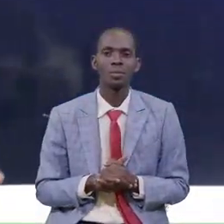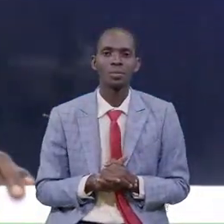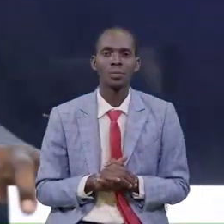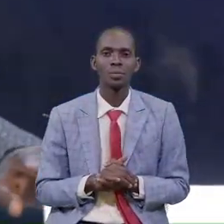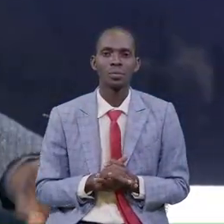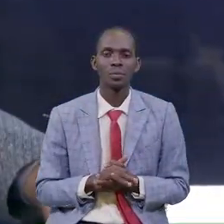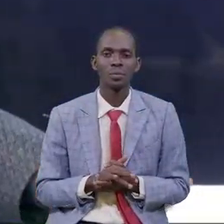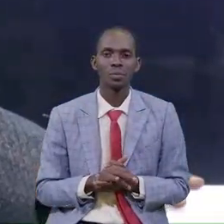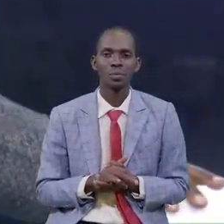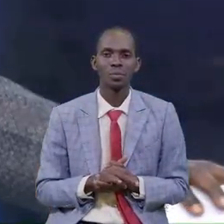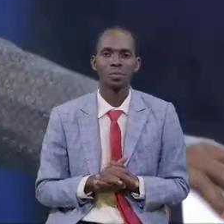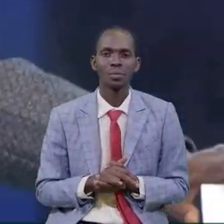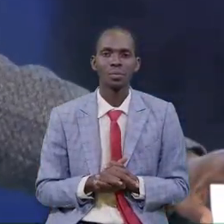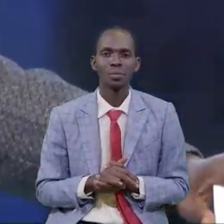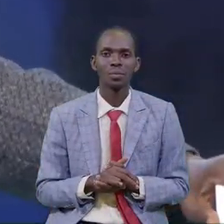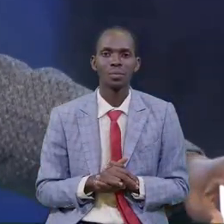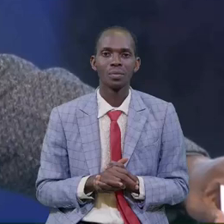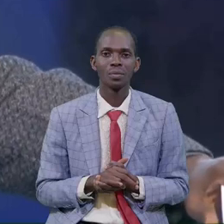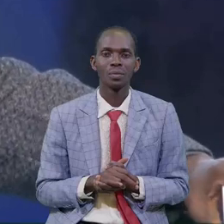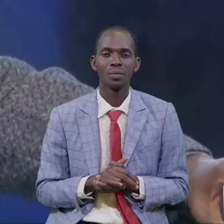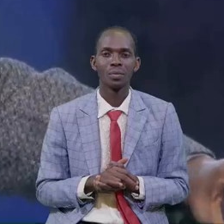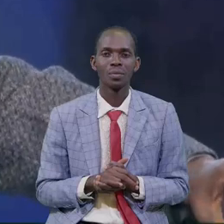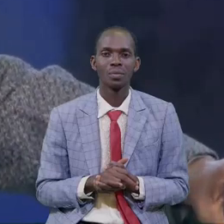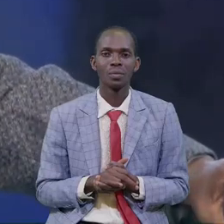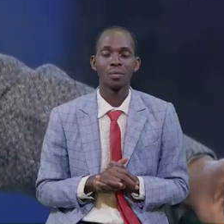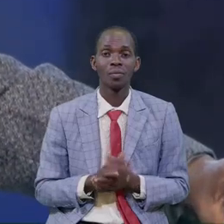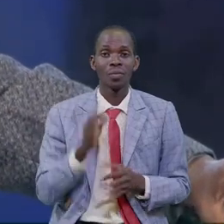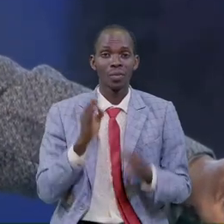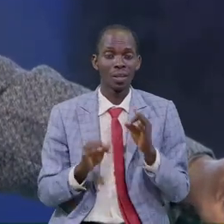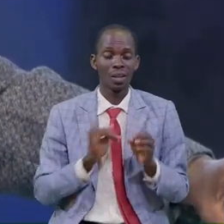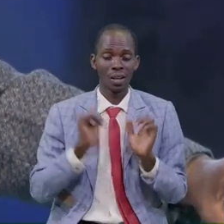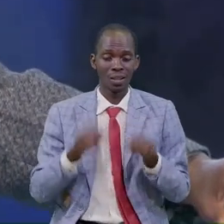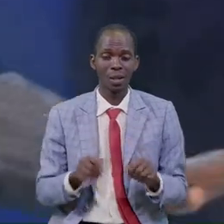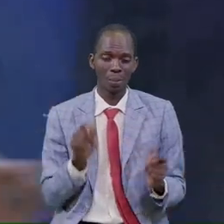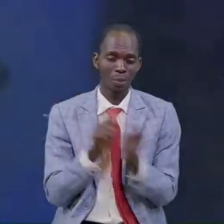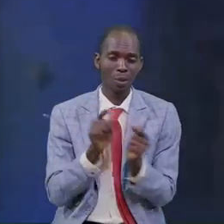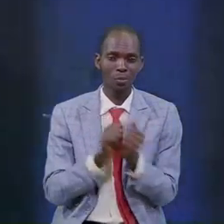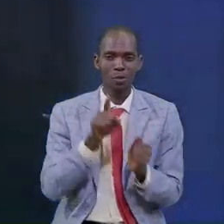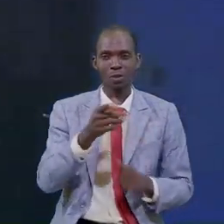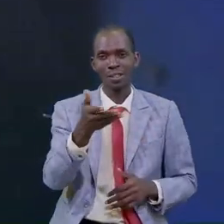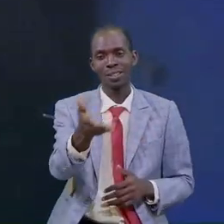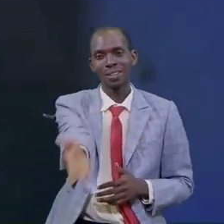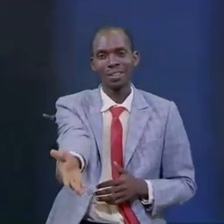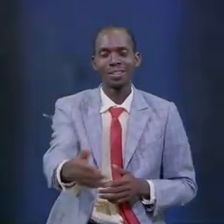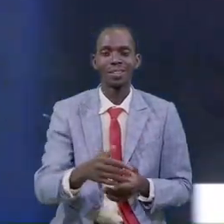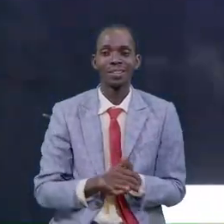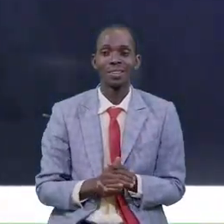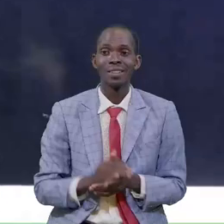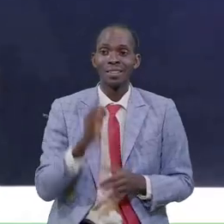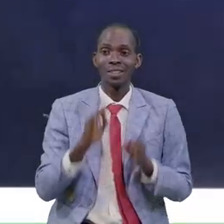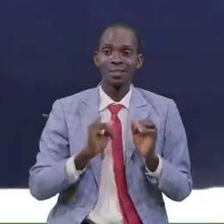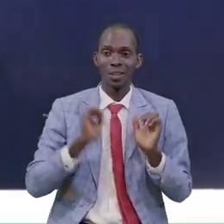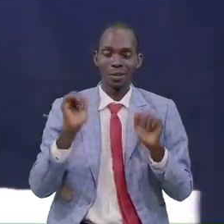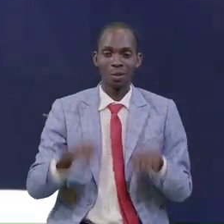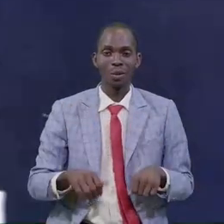âgées, tout le monde était if fort. I could come to you there, si je peux venir à vous vers là-bas, I said, if I could come